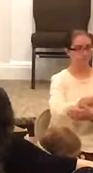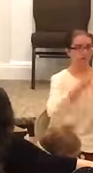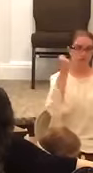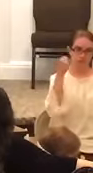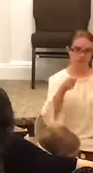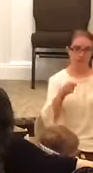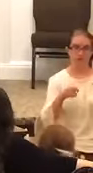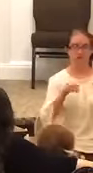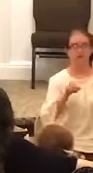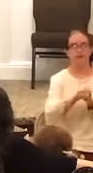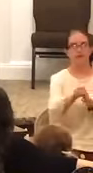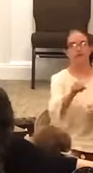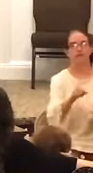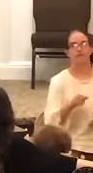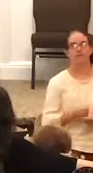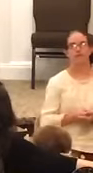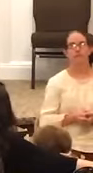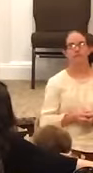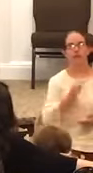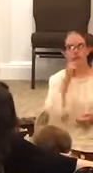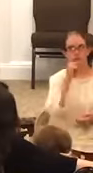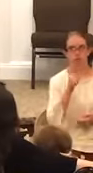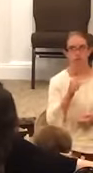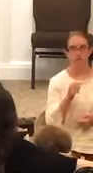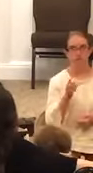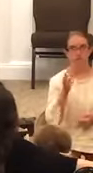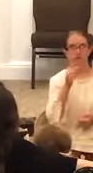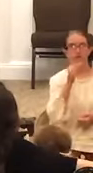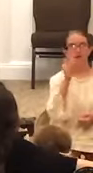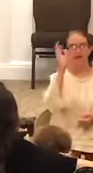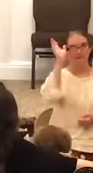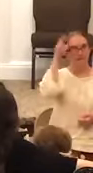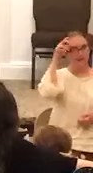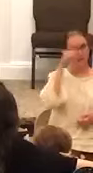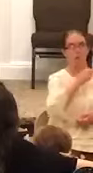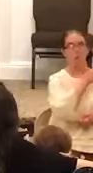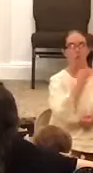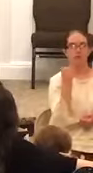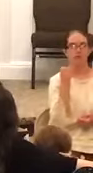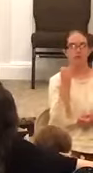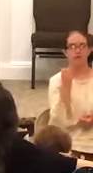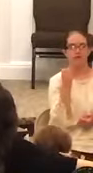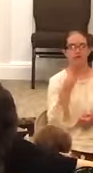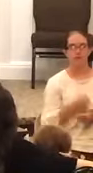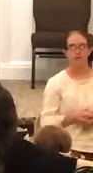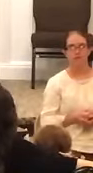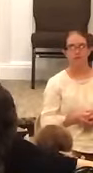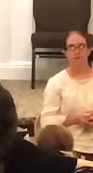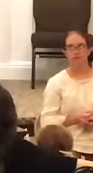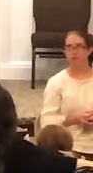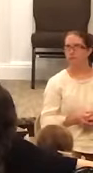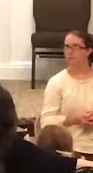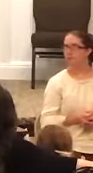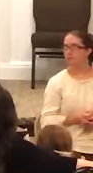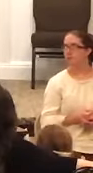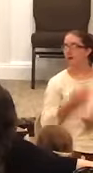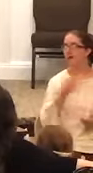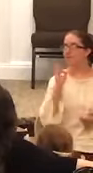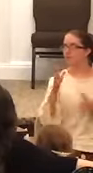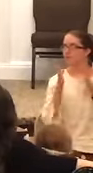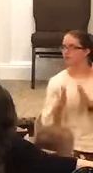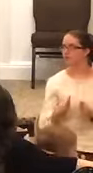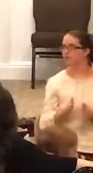kill himself. And then he told me he was a satanic high priest. Okay, well, that's great. I'm a preacher.